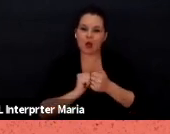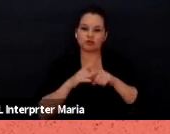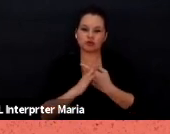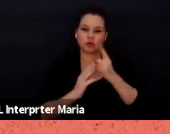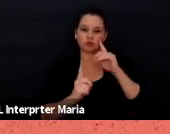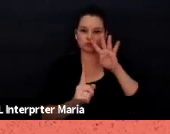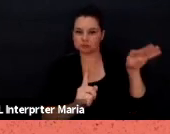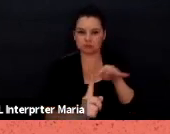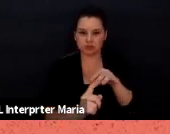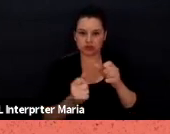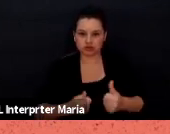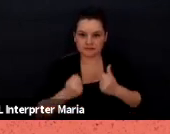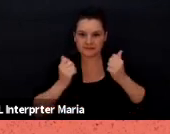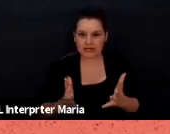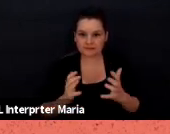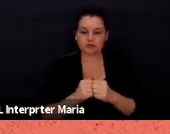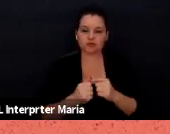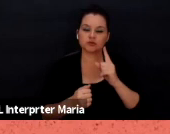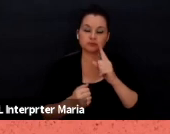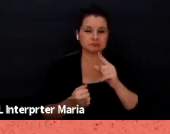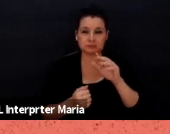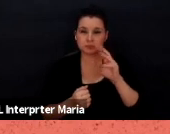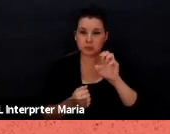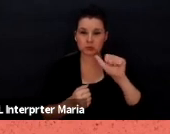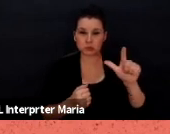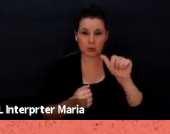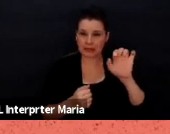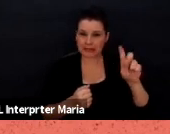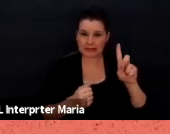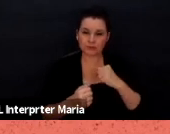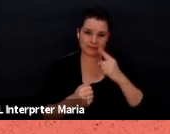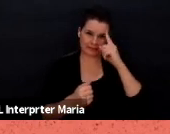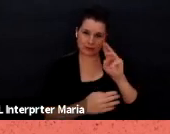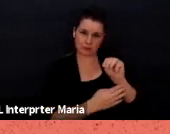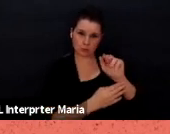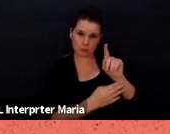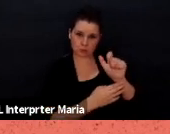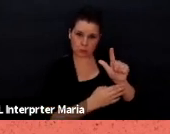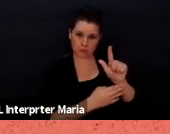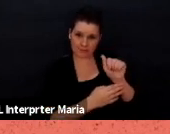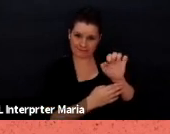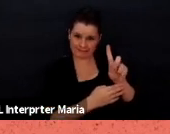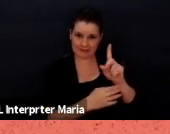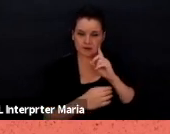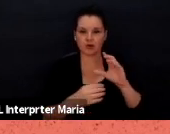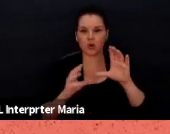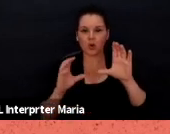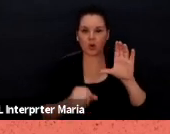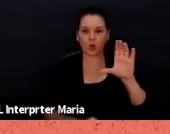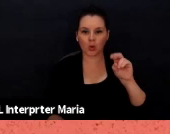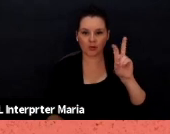survivors, is through mutual aid. And I think we're thinking about mutual aid, and COVID has started to sort of shift